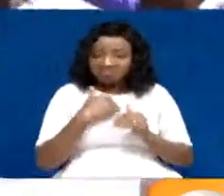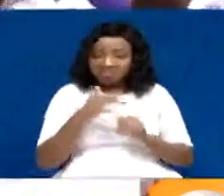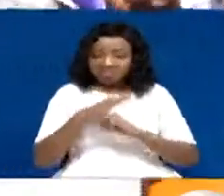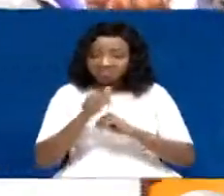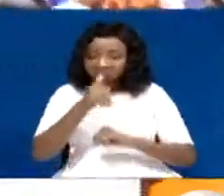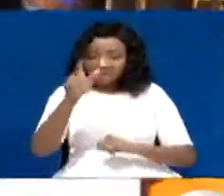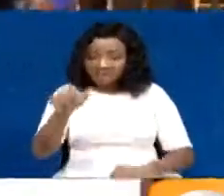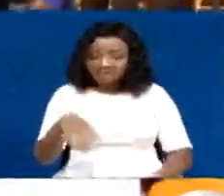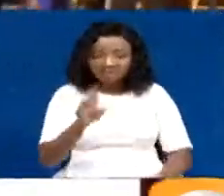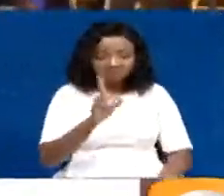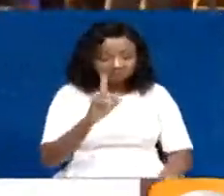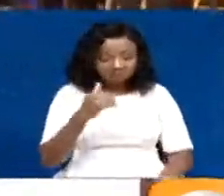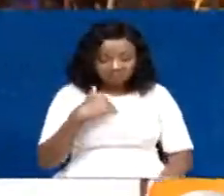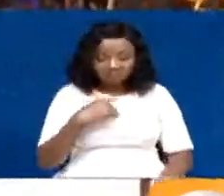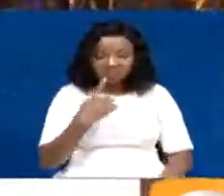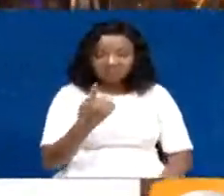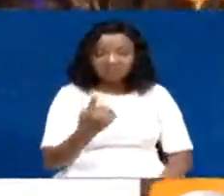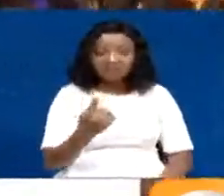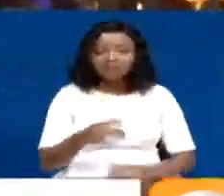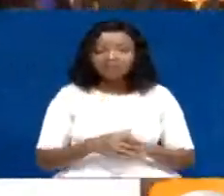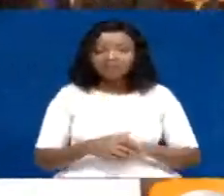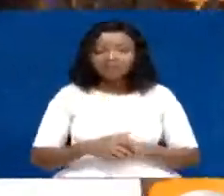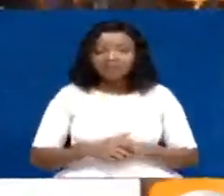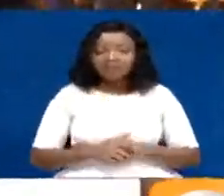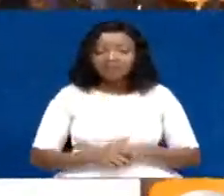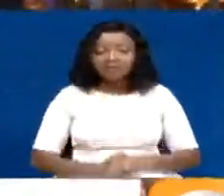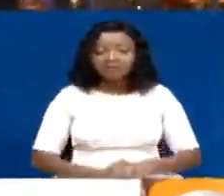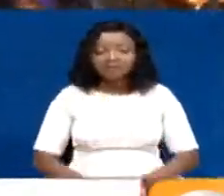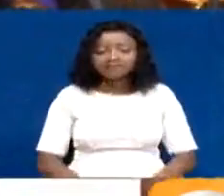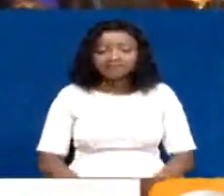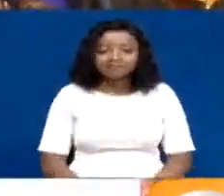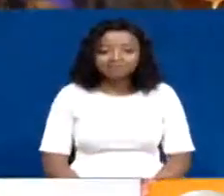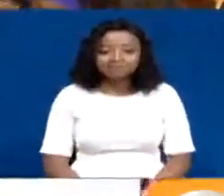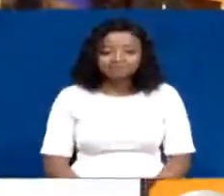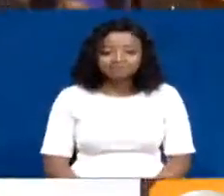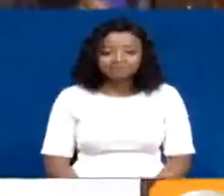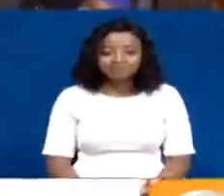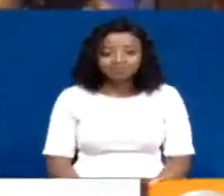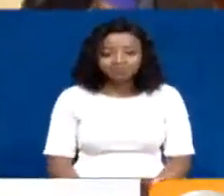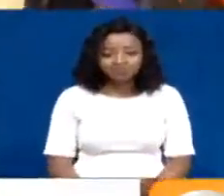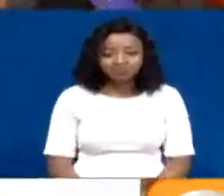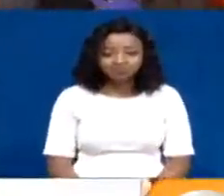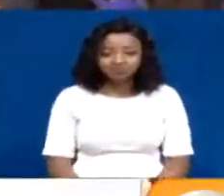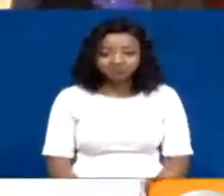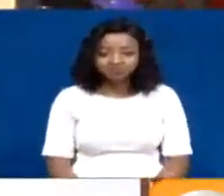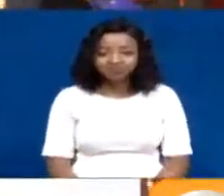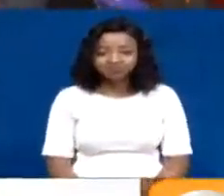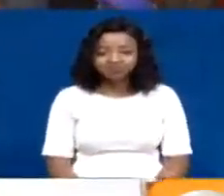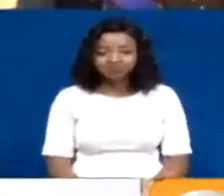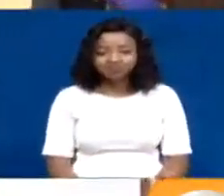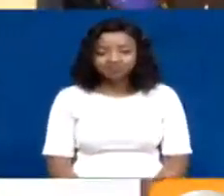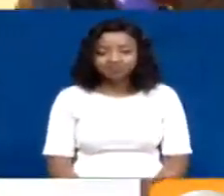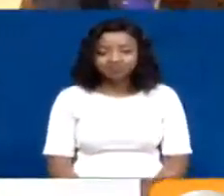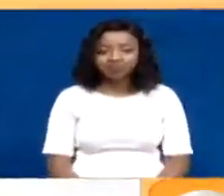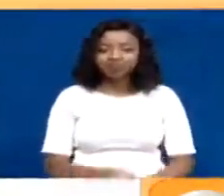The Ukambani campaign tour ends in Machakos on Saturday. still reeling from the effects